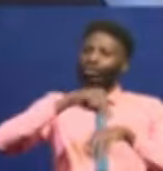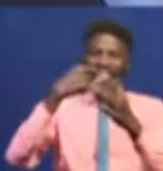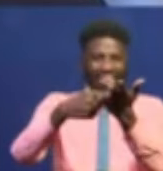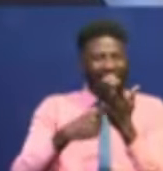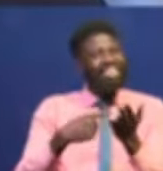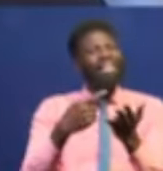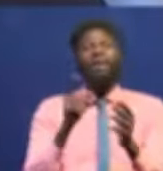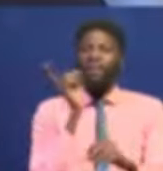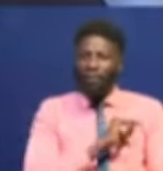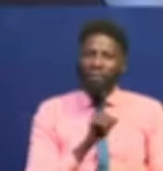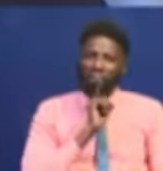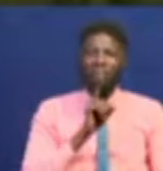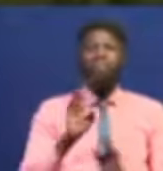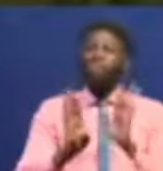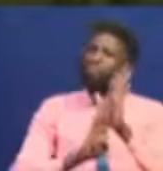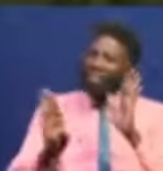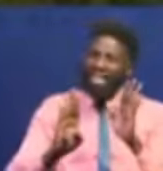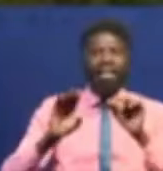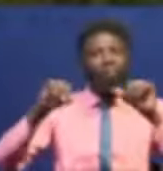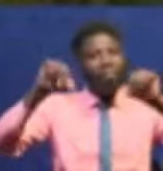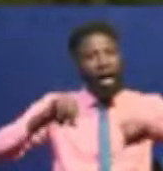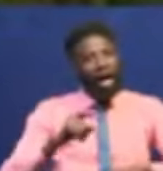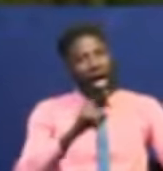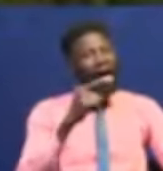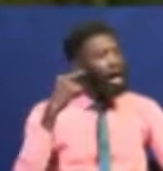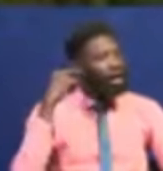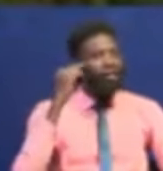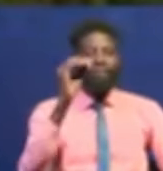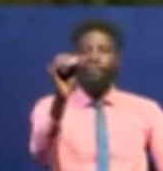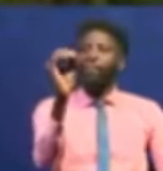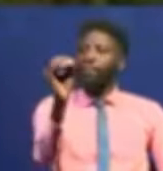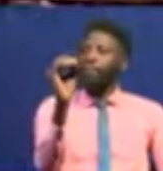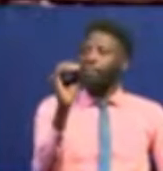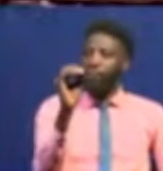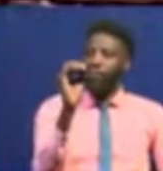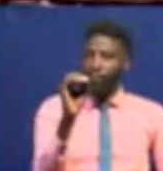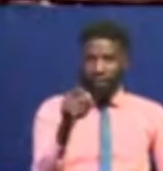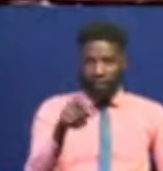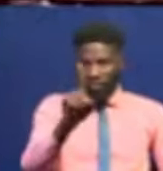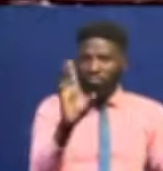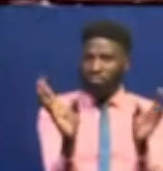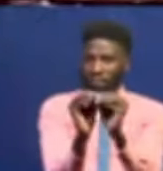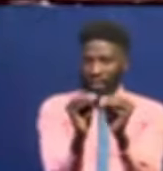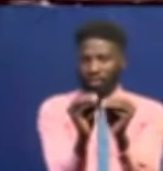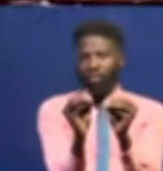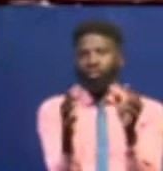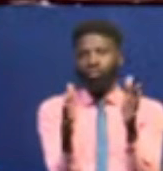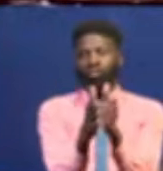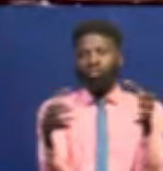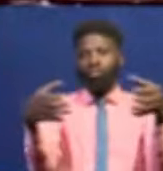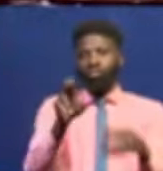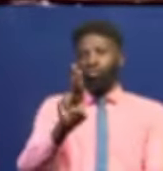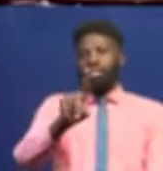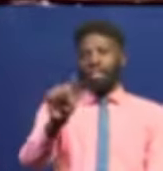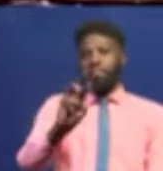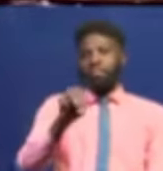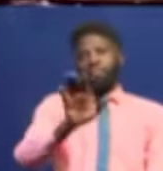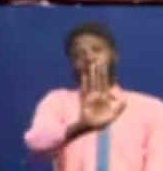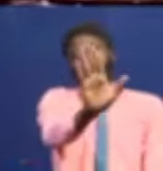This is a bad bill. You did not listen. You had a meeting here with your UDA